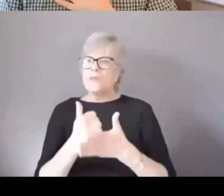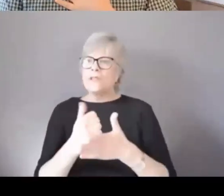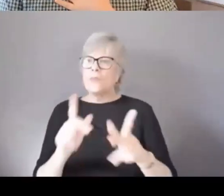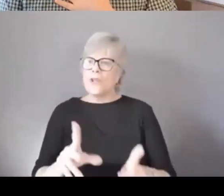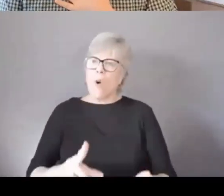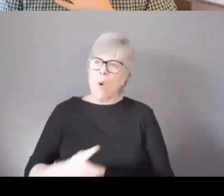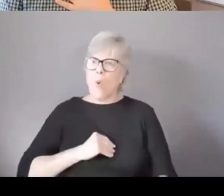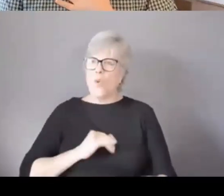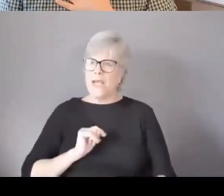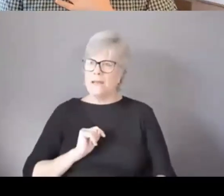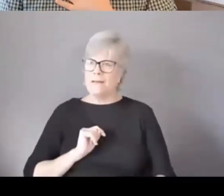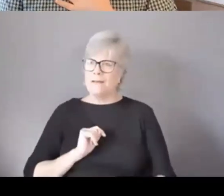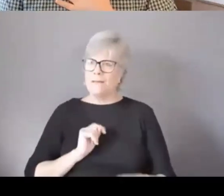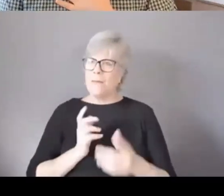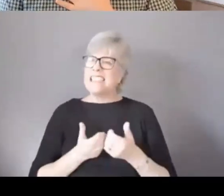and